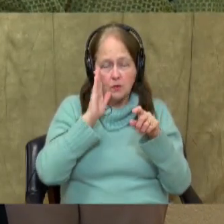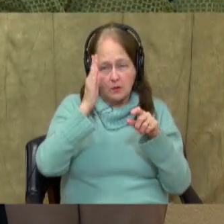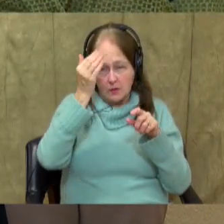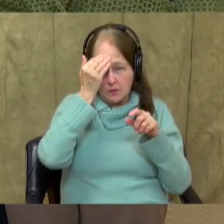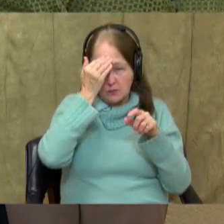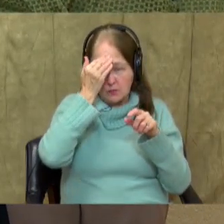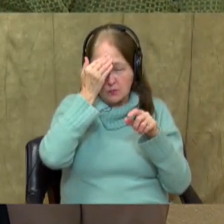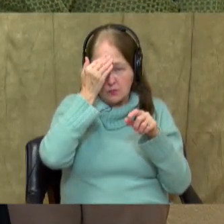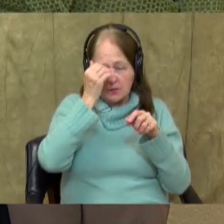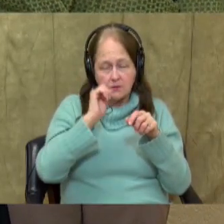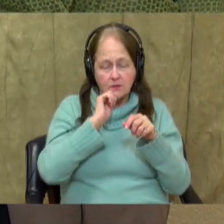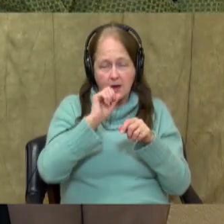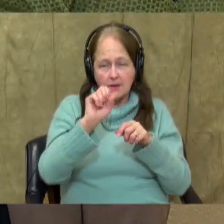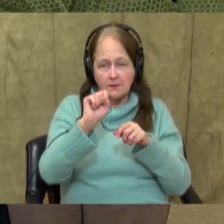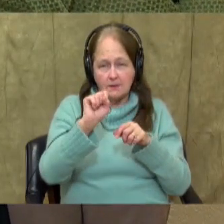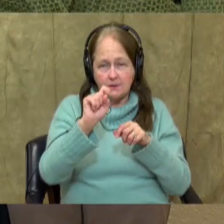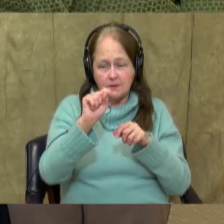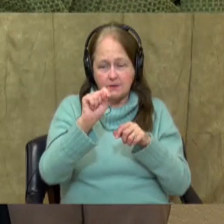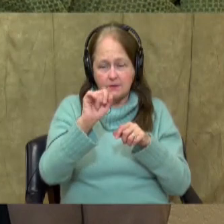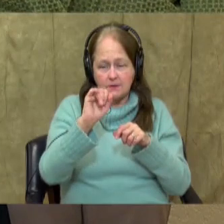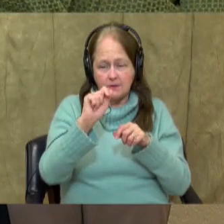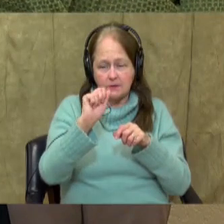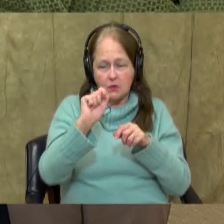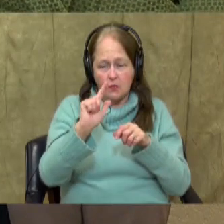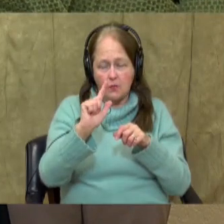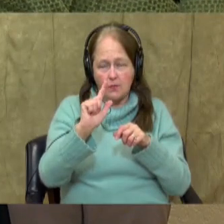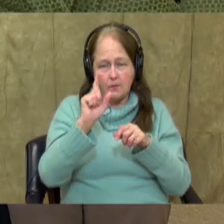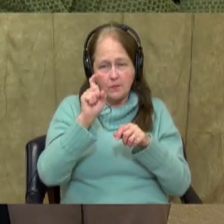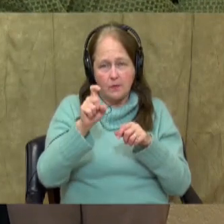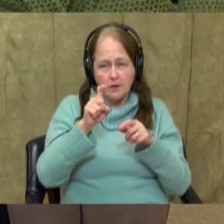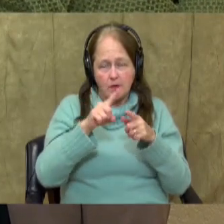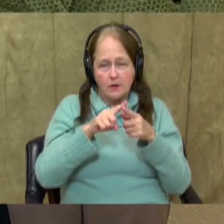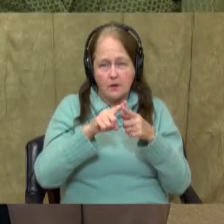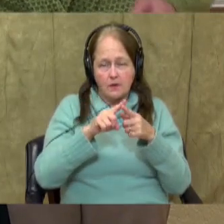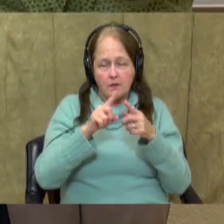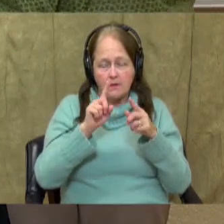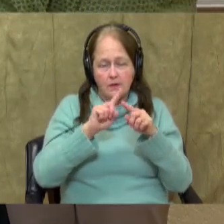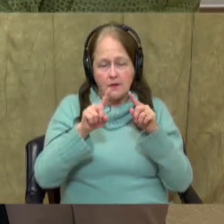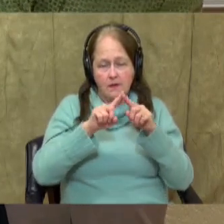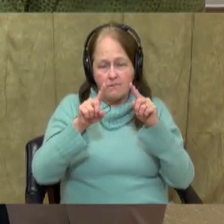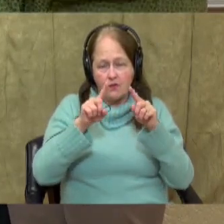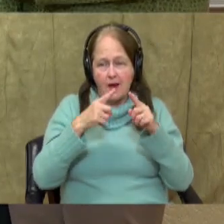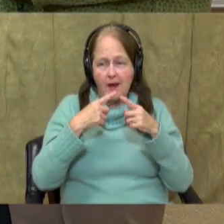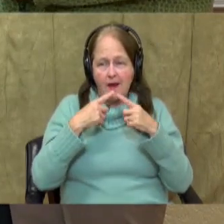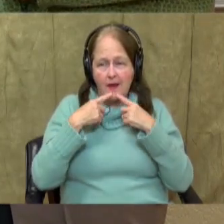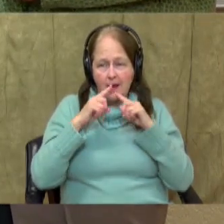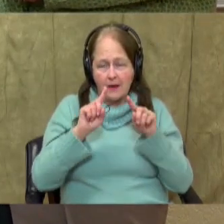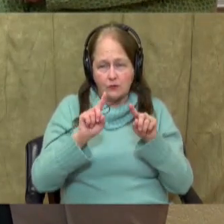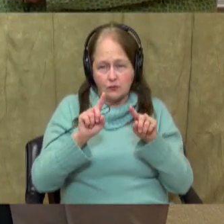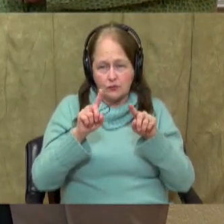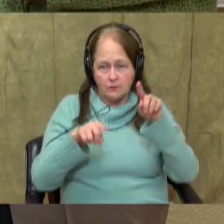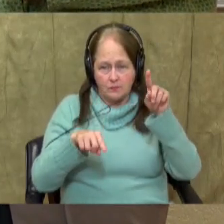know it's not statistical. You have got to be able to get various answers.